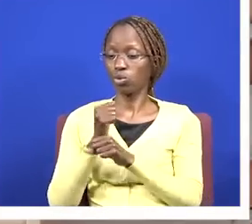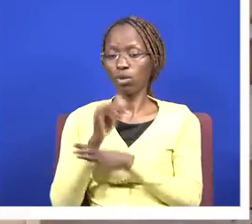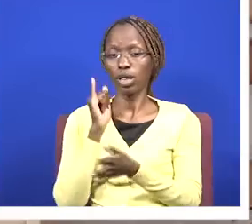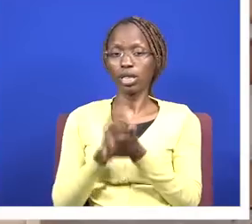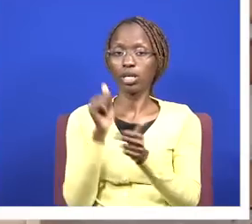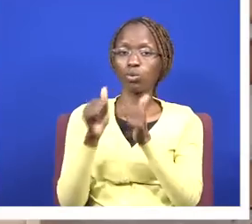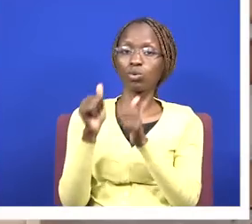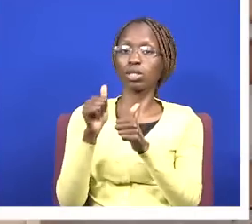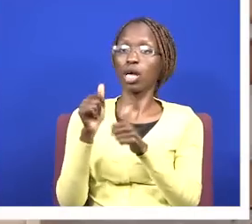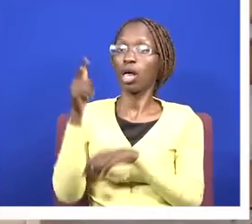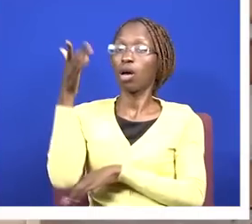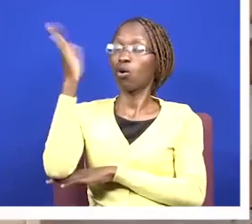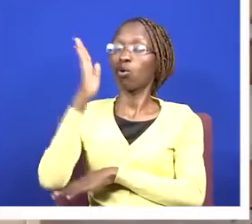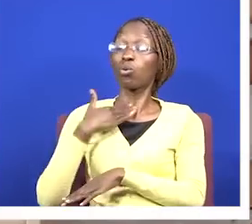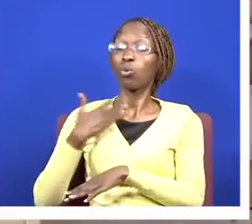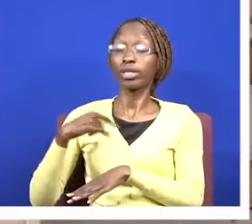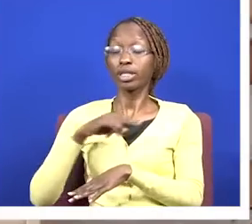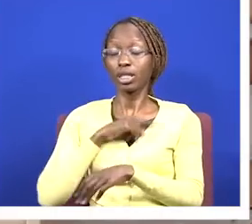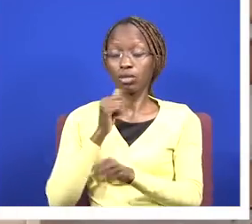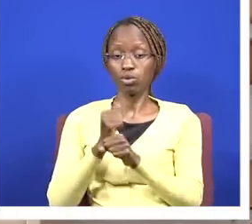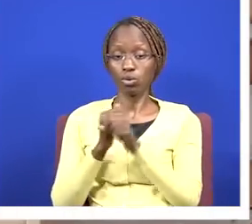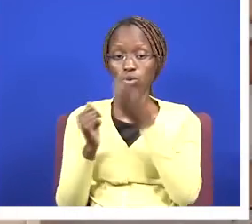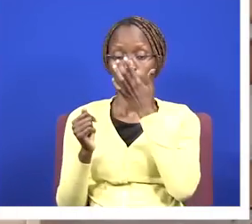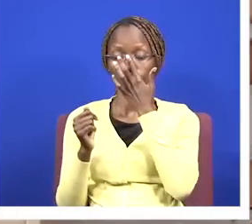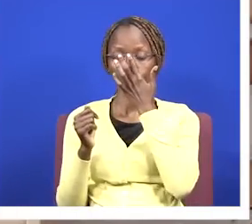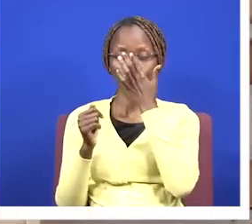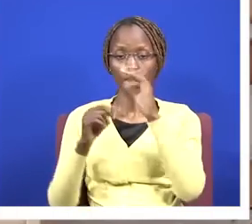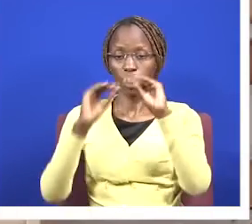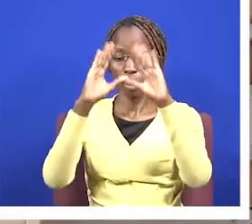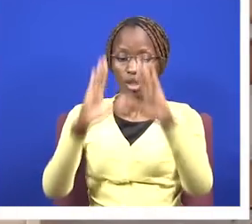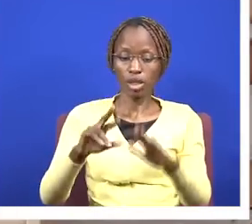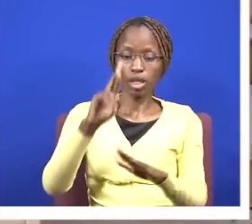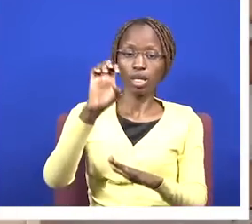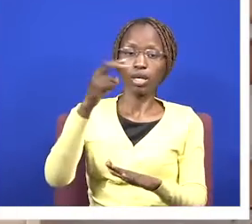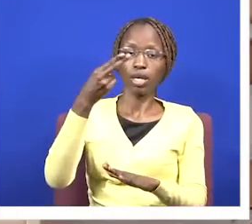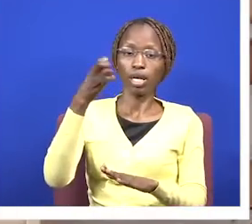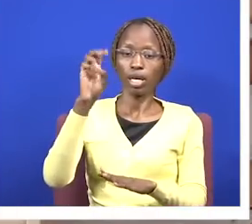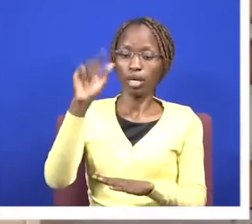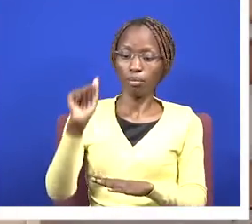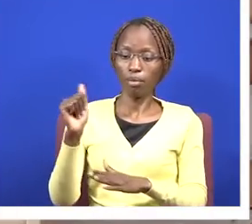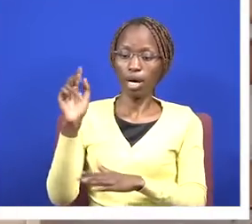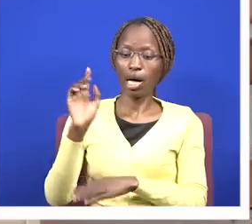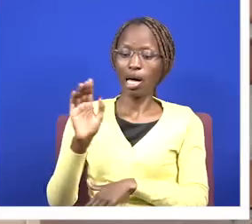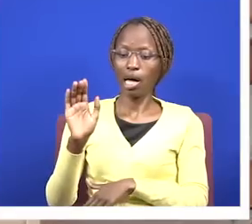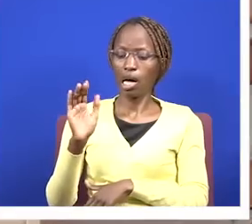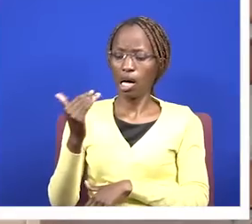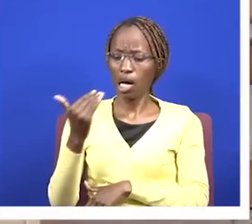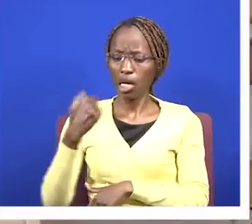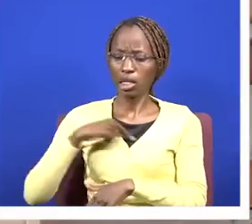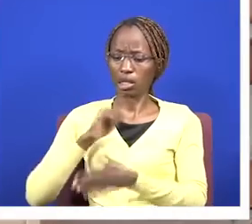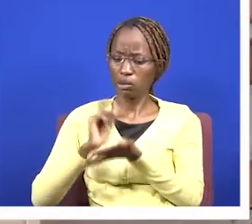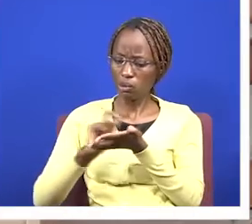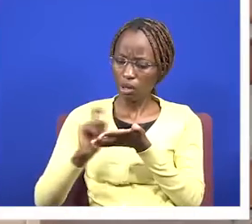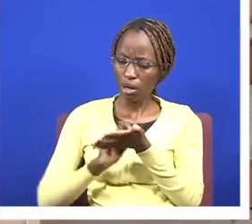He wants us to do. Now, Teacher Rehema asked us to write all the